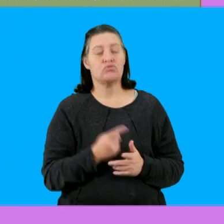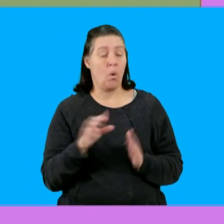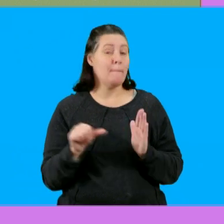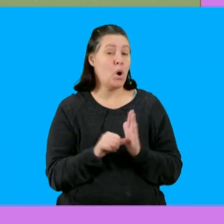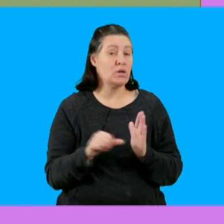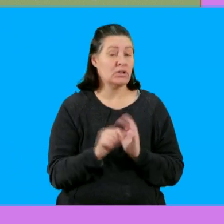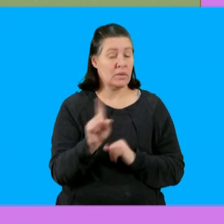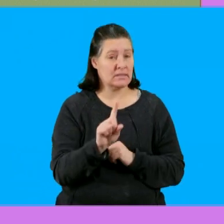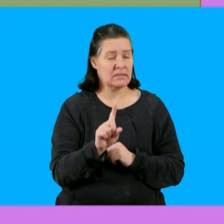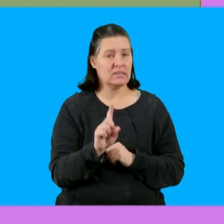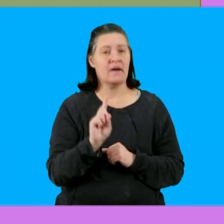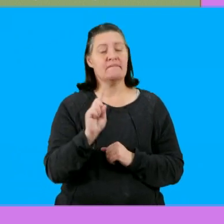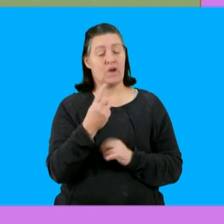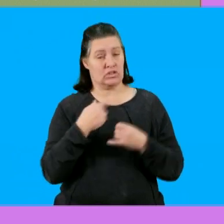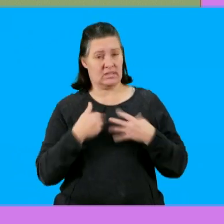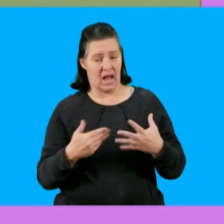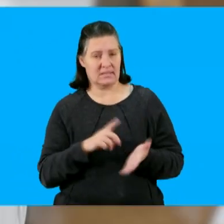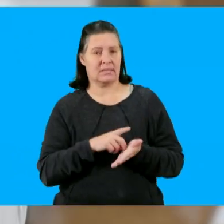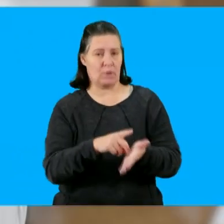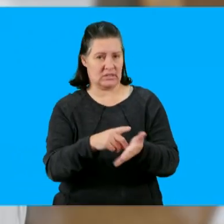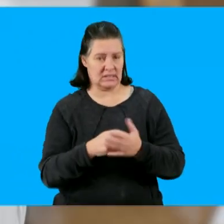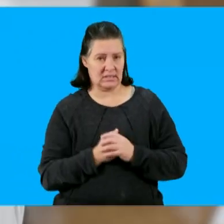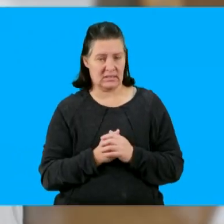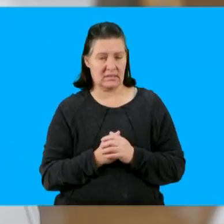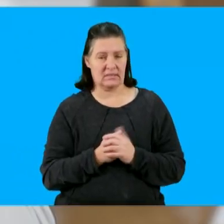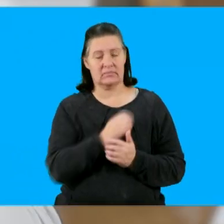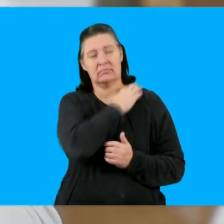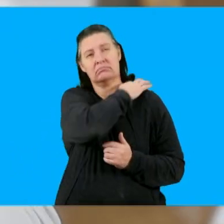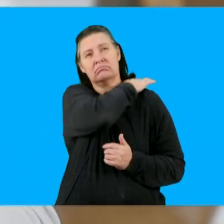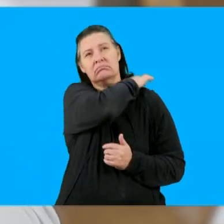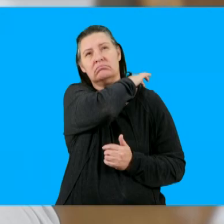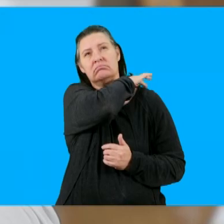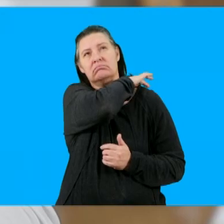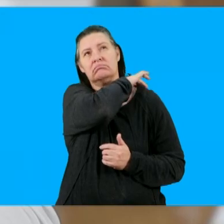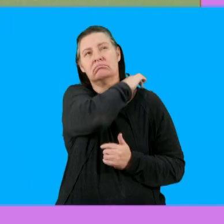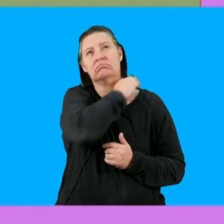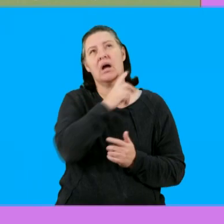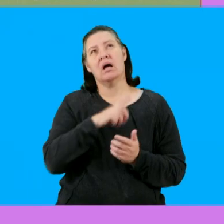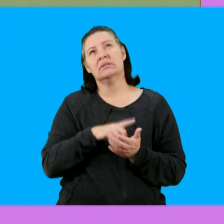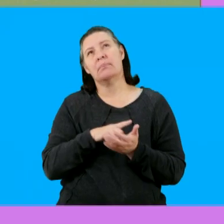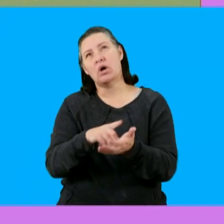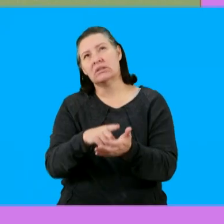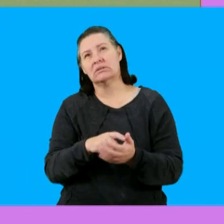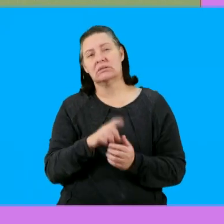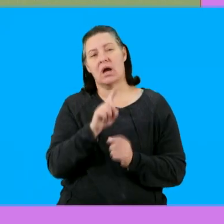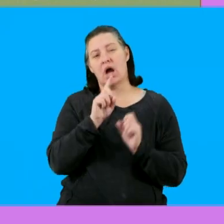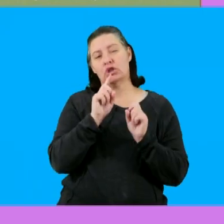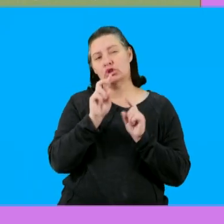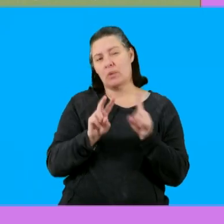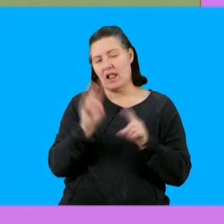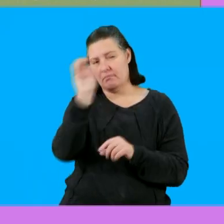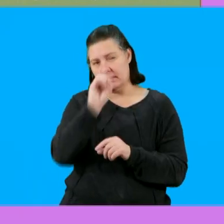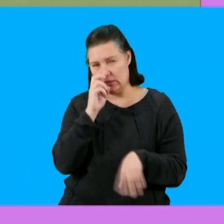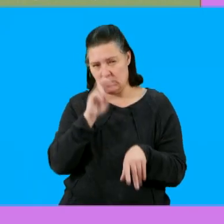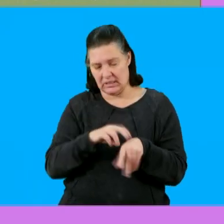is important? First of all, I'll start with the deposit. Okay, so if I look, there's a deposit of 12%